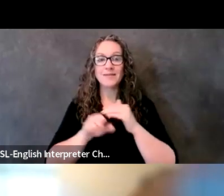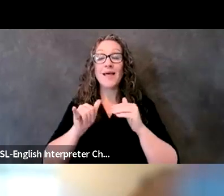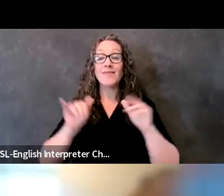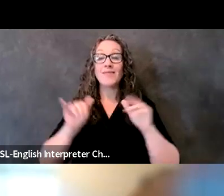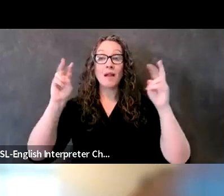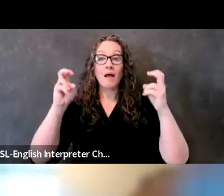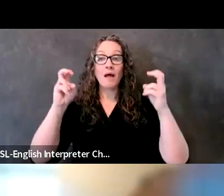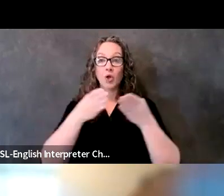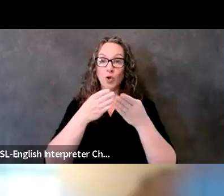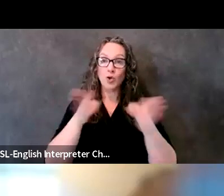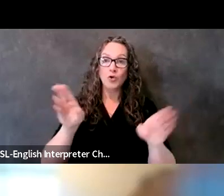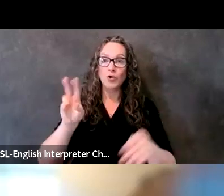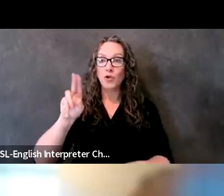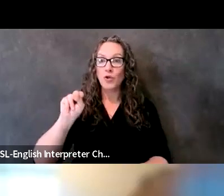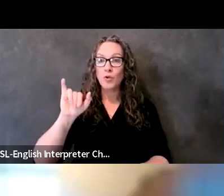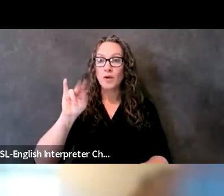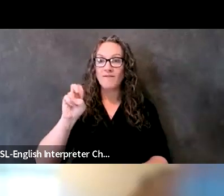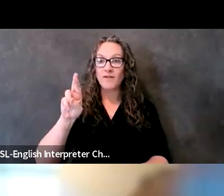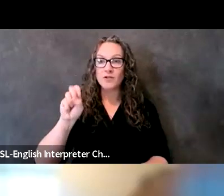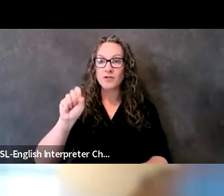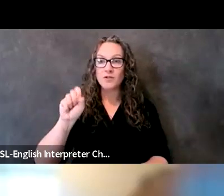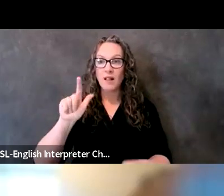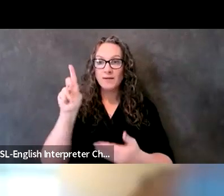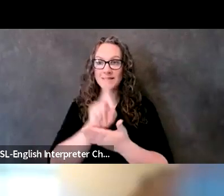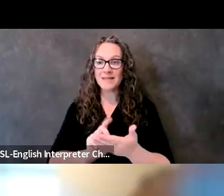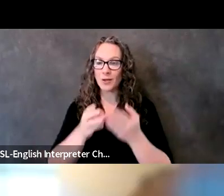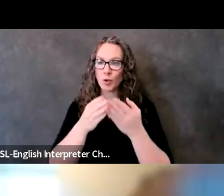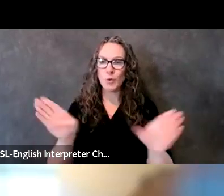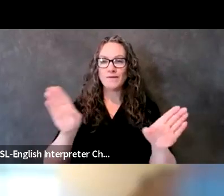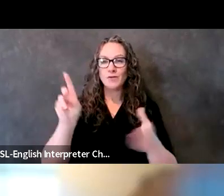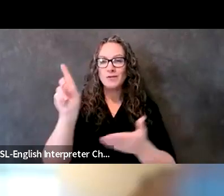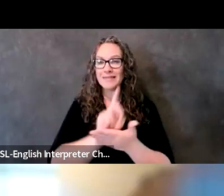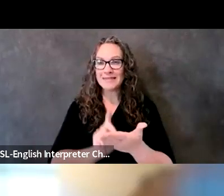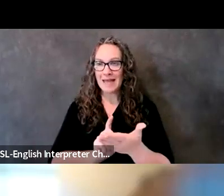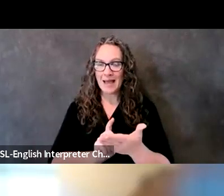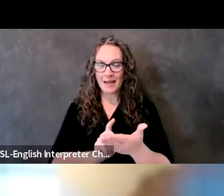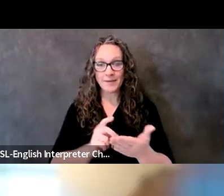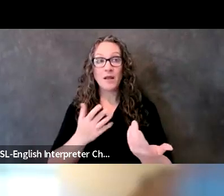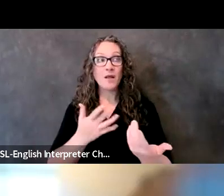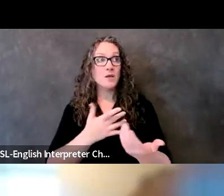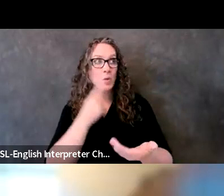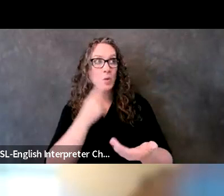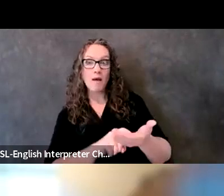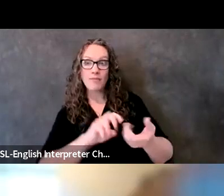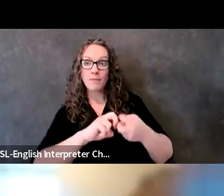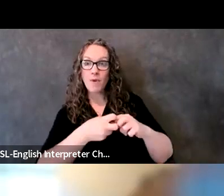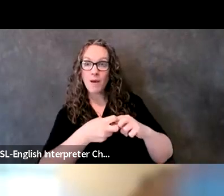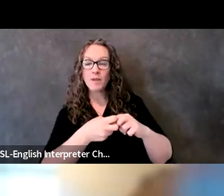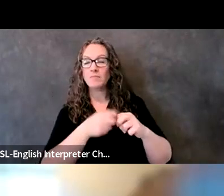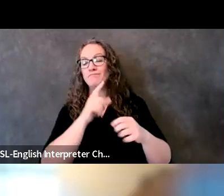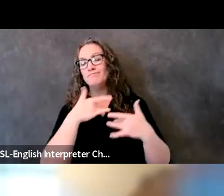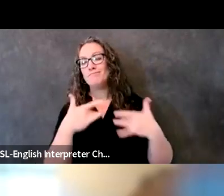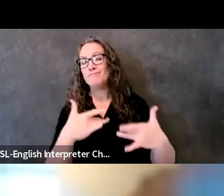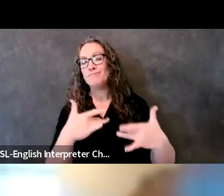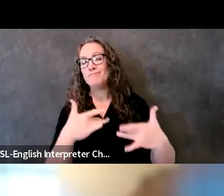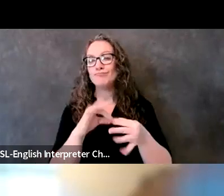design resource that everybody can use. So I love hearing how you're talking about what the problem is. It really comes into a resource, and